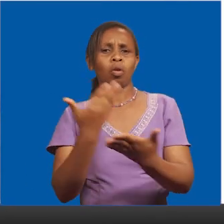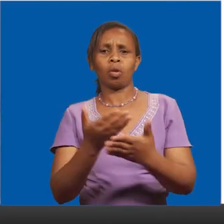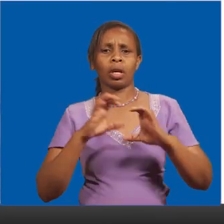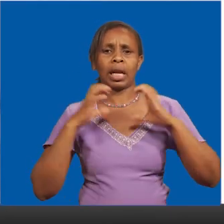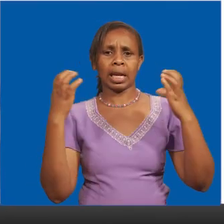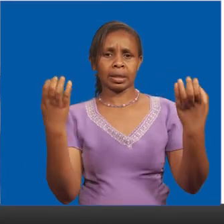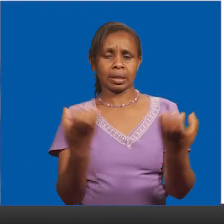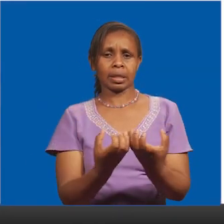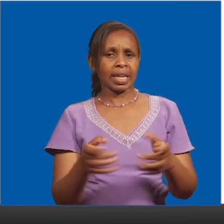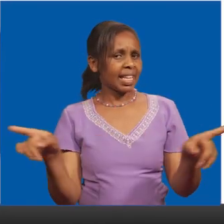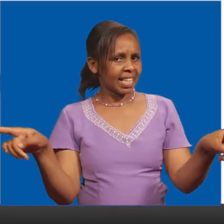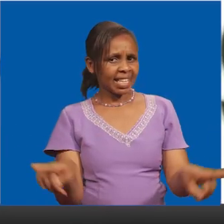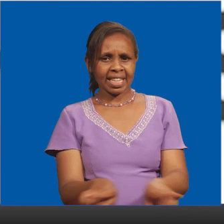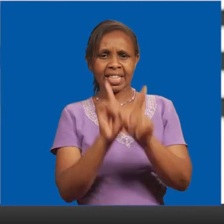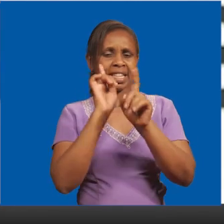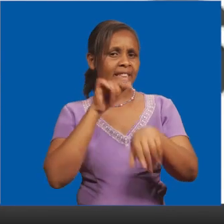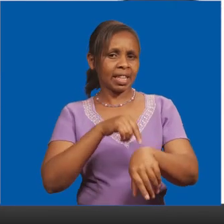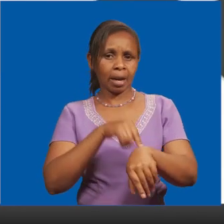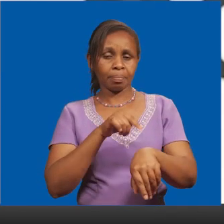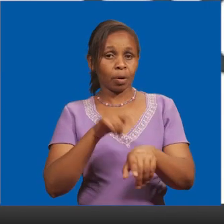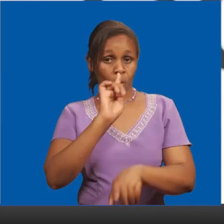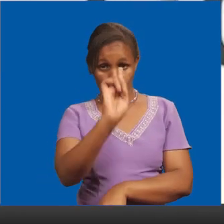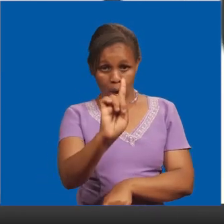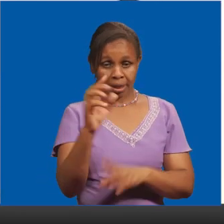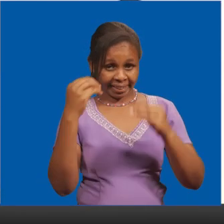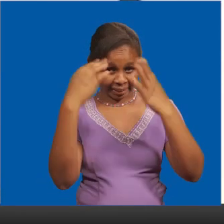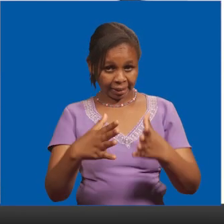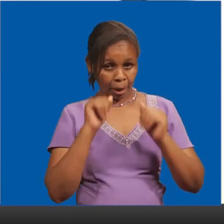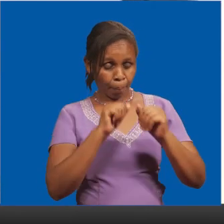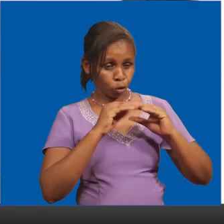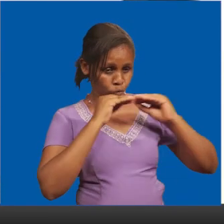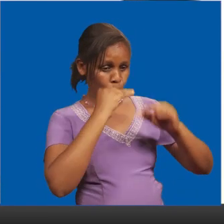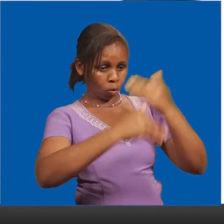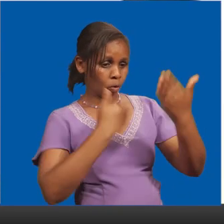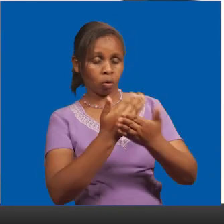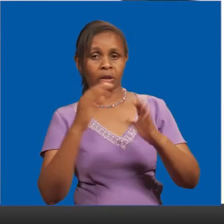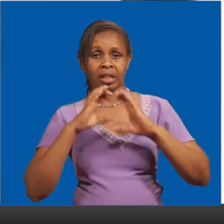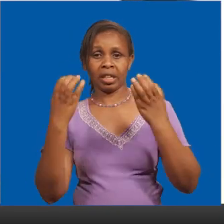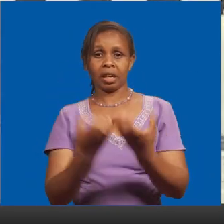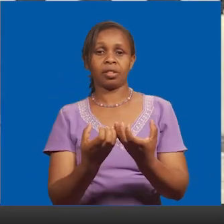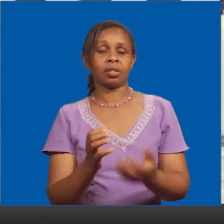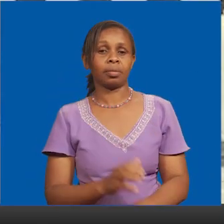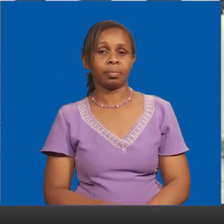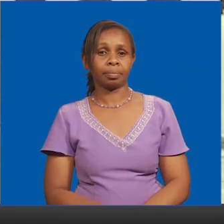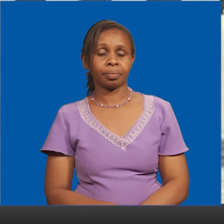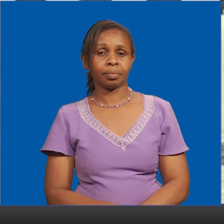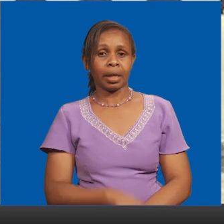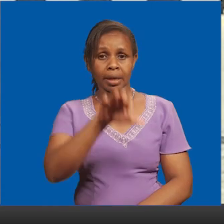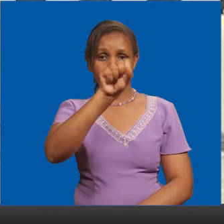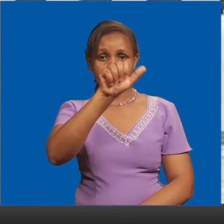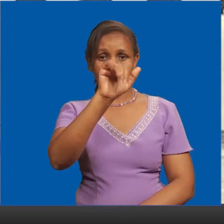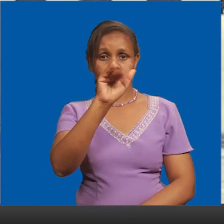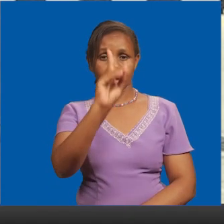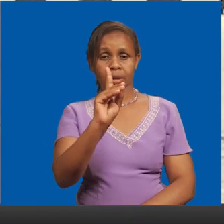in all classes. That at any point, one teacher can teach all the classes.